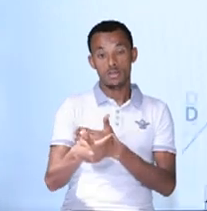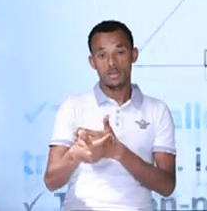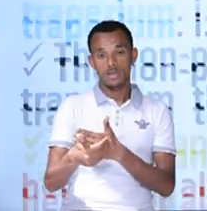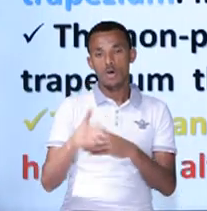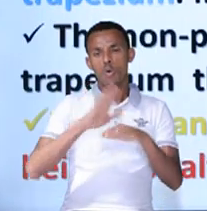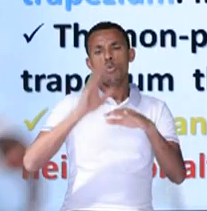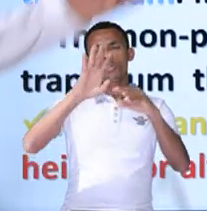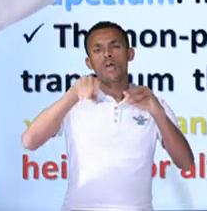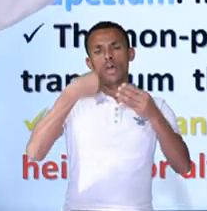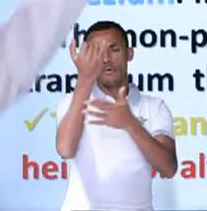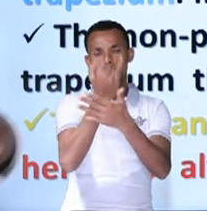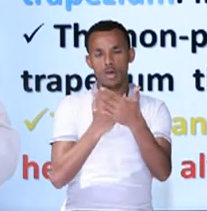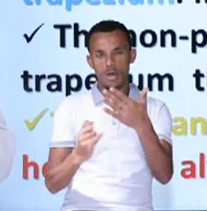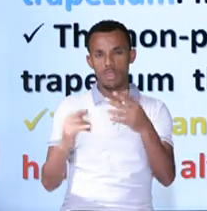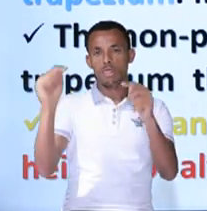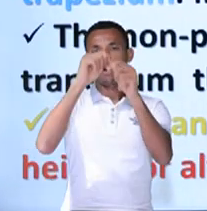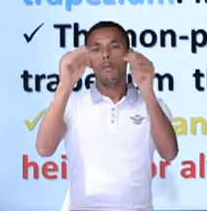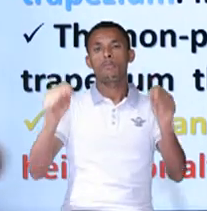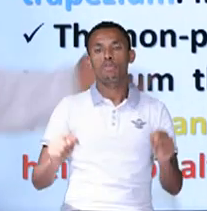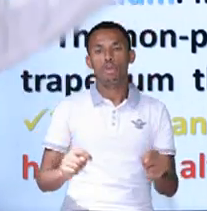on the given figure a trapezium,